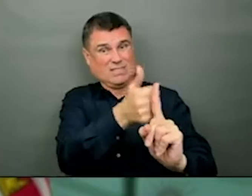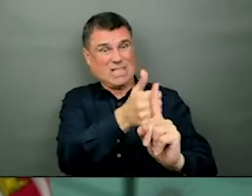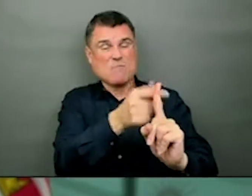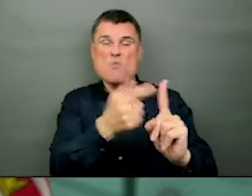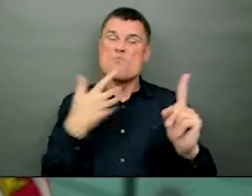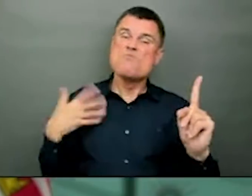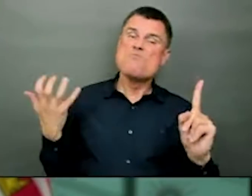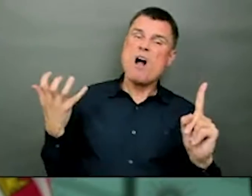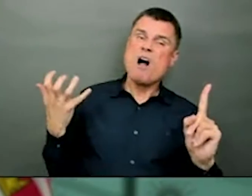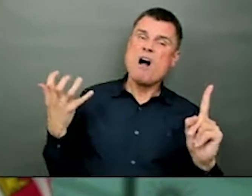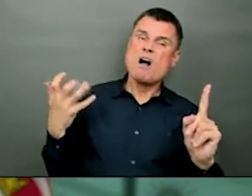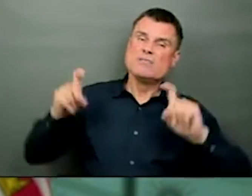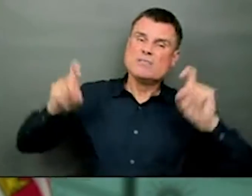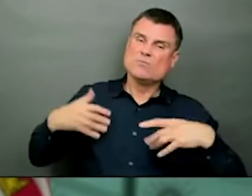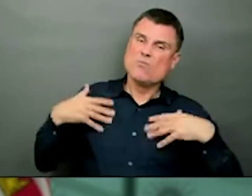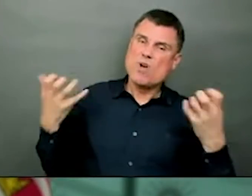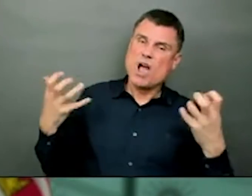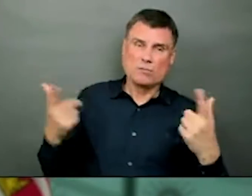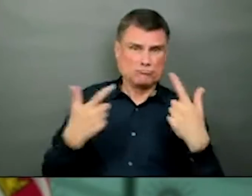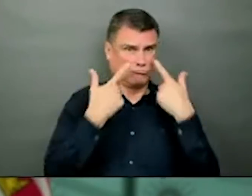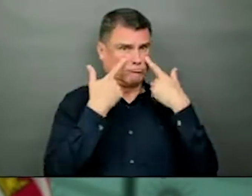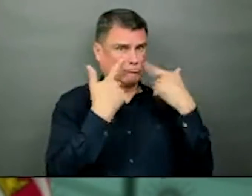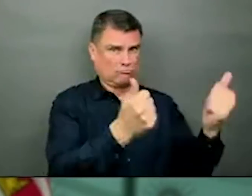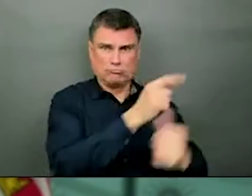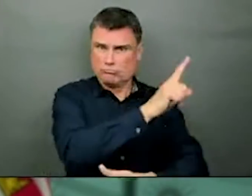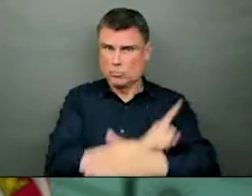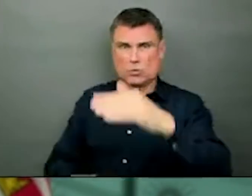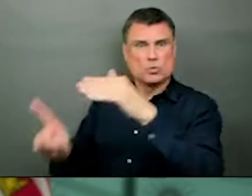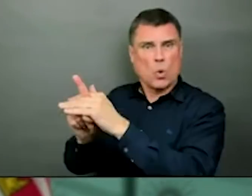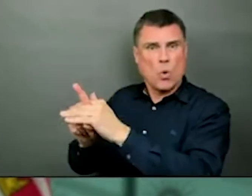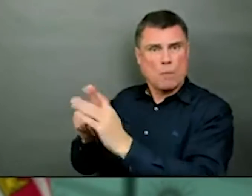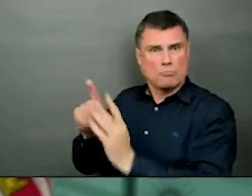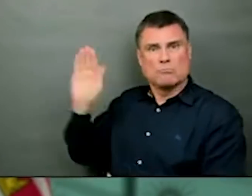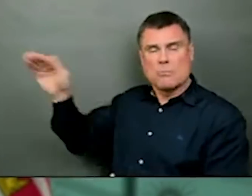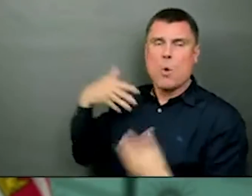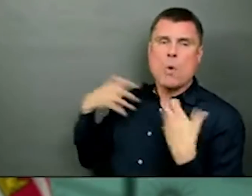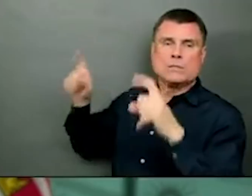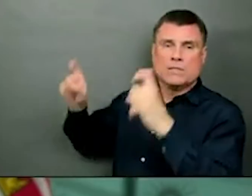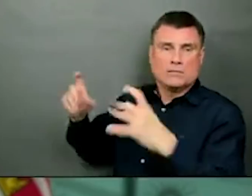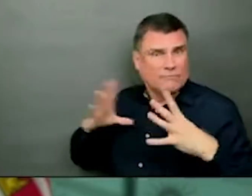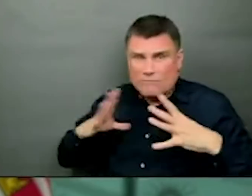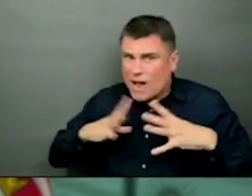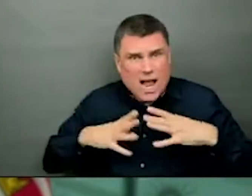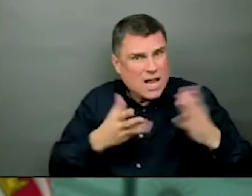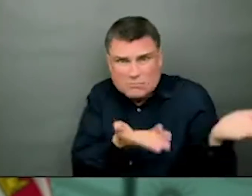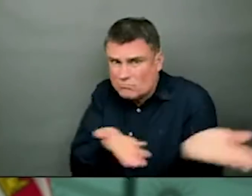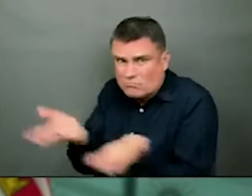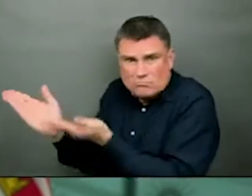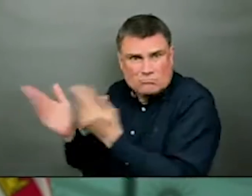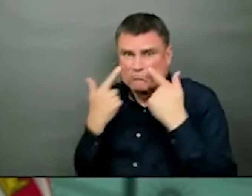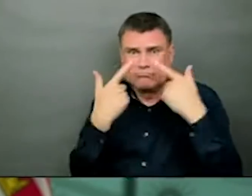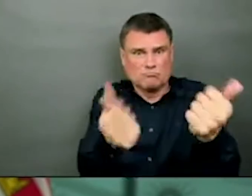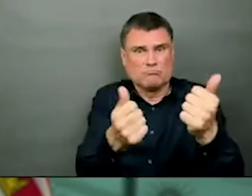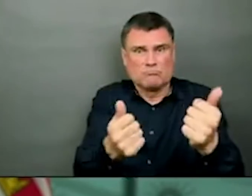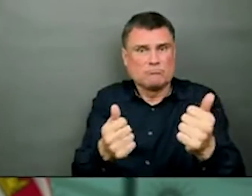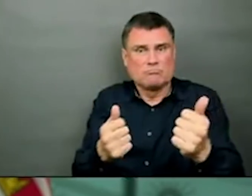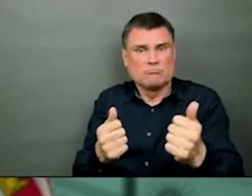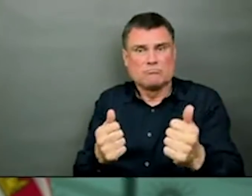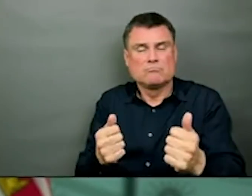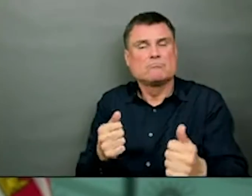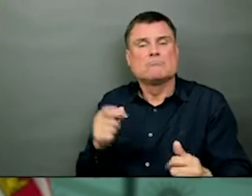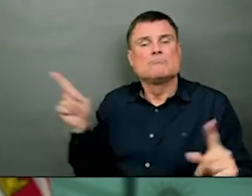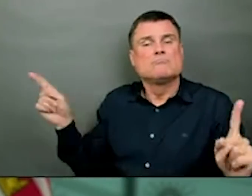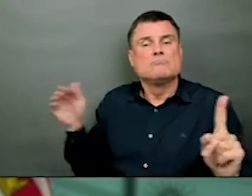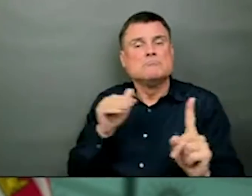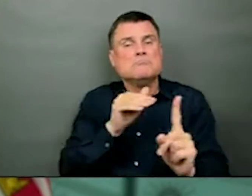rate of COVID-19 actually reduce other respiratory illnesses as well. And because we generally test people with symptoms of respiratory illness, if we have